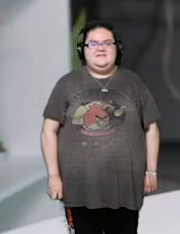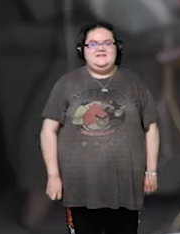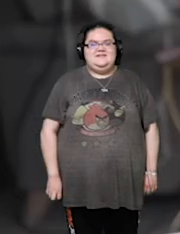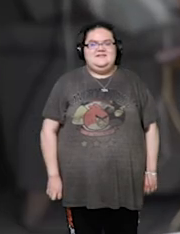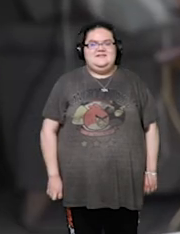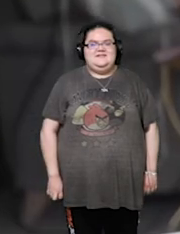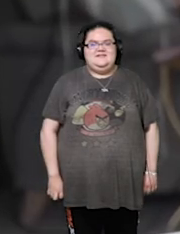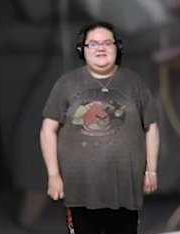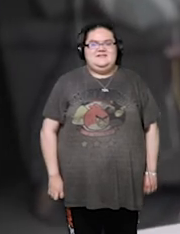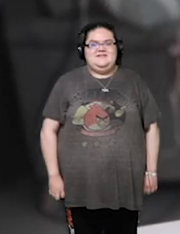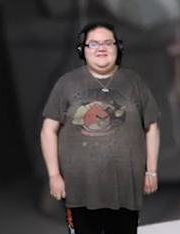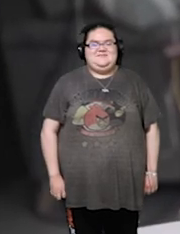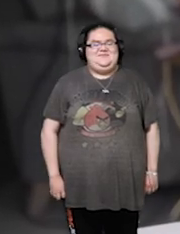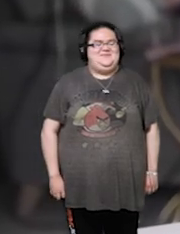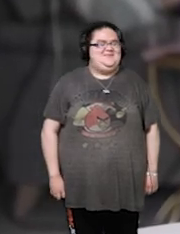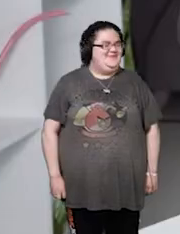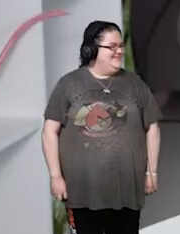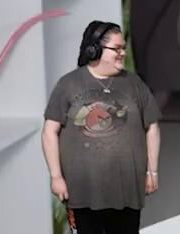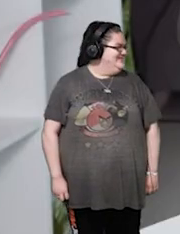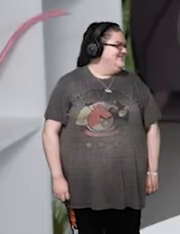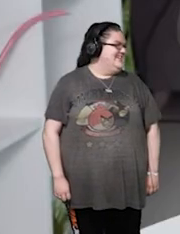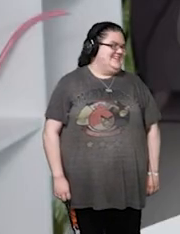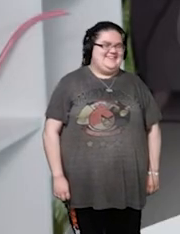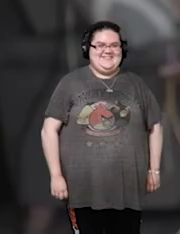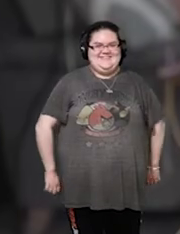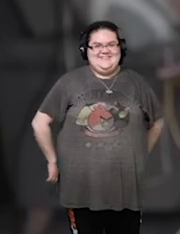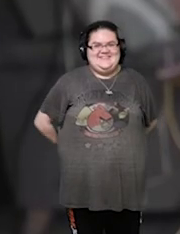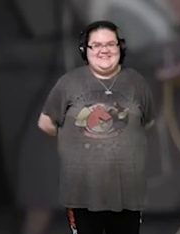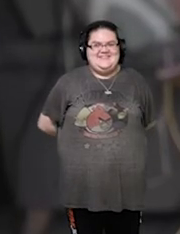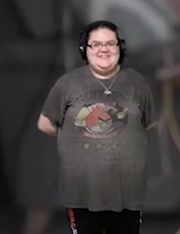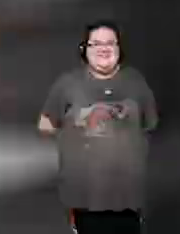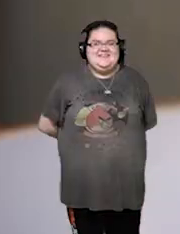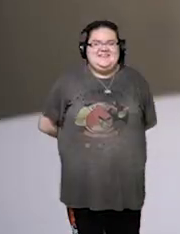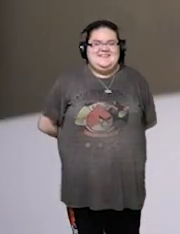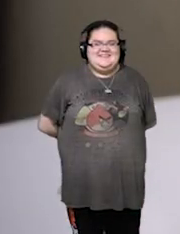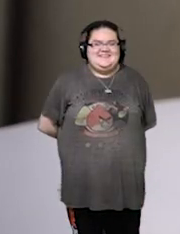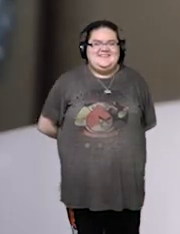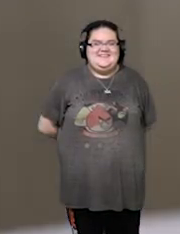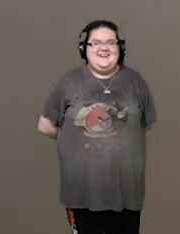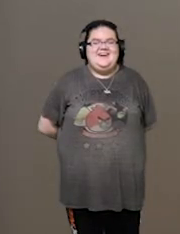£30 one. Some Harrods Ting, some gold lube or something. My God. Cheap town this one.